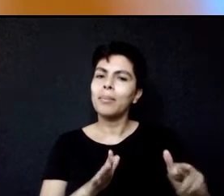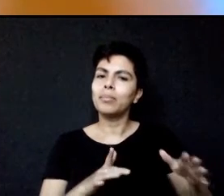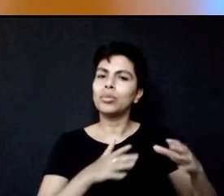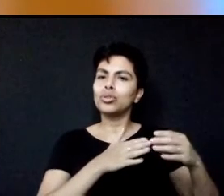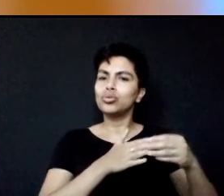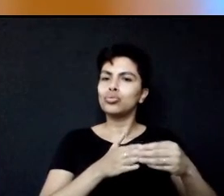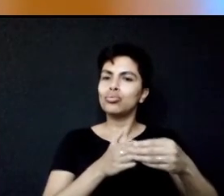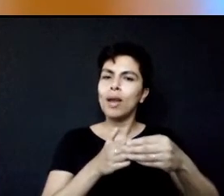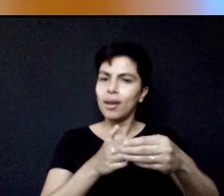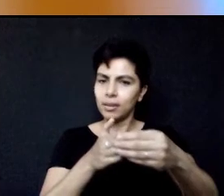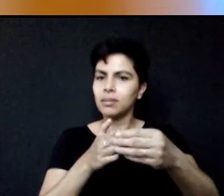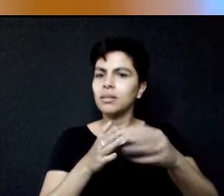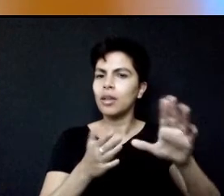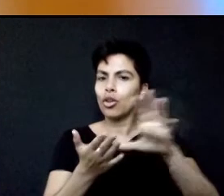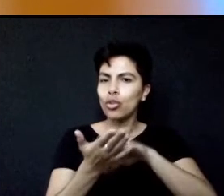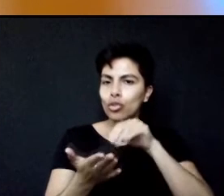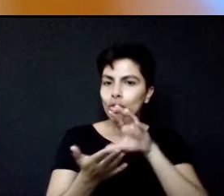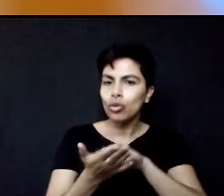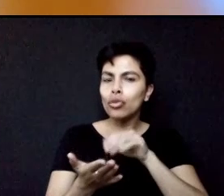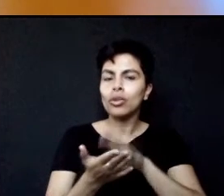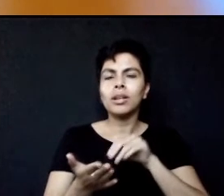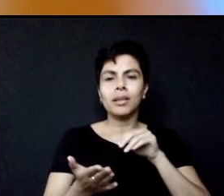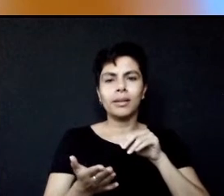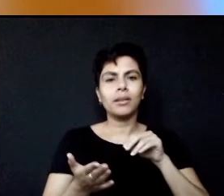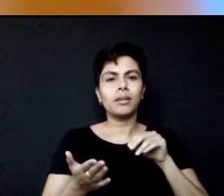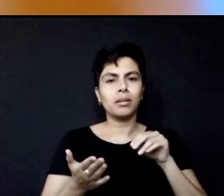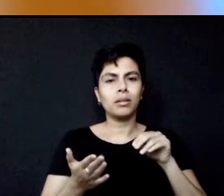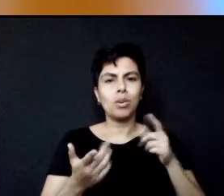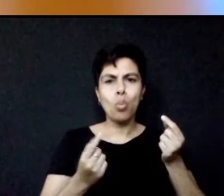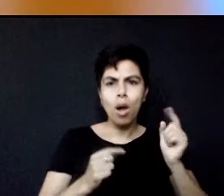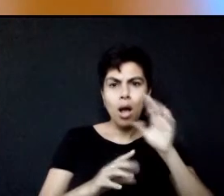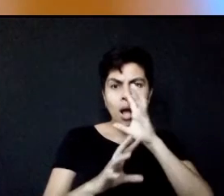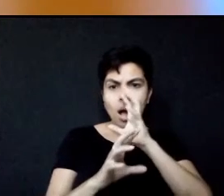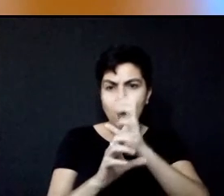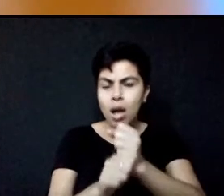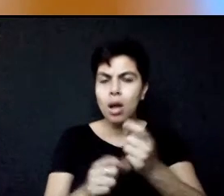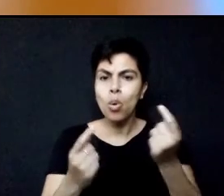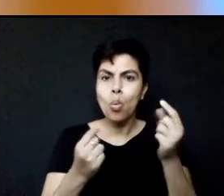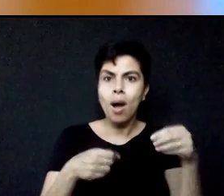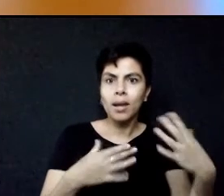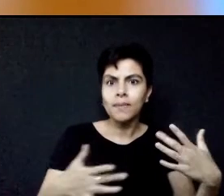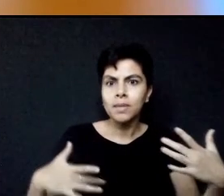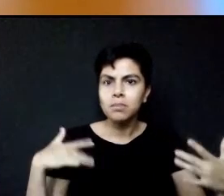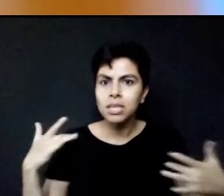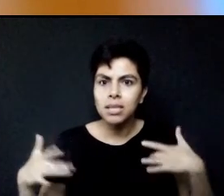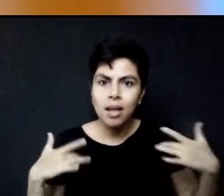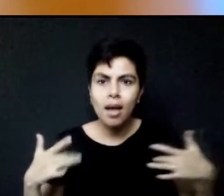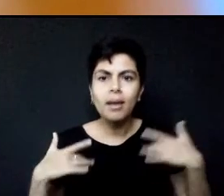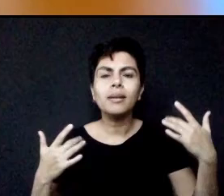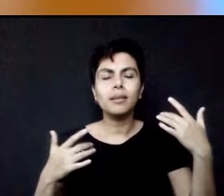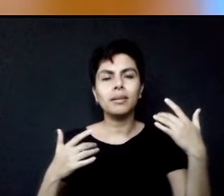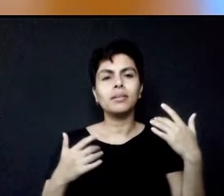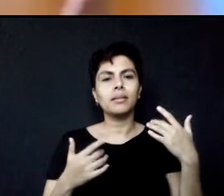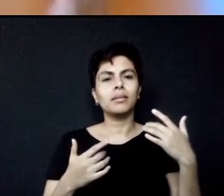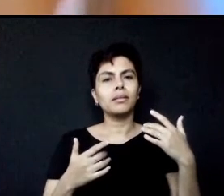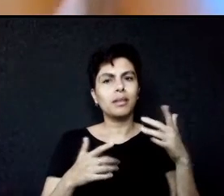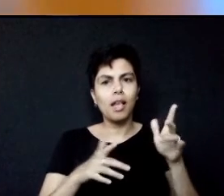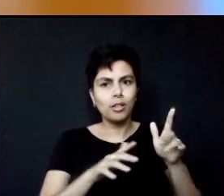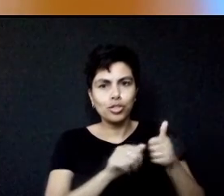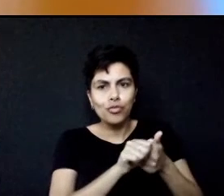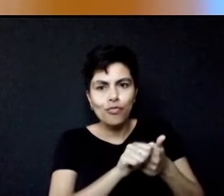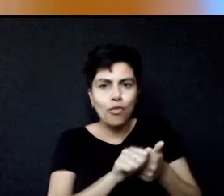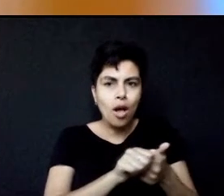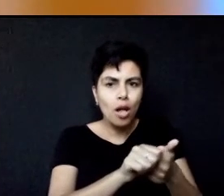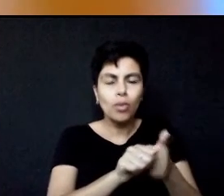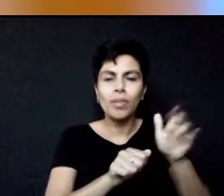direct their flow and their learning as far as like what they're being drawn to, what they're being excited by, and then really